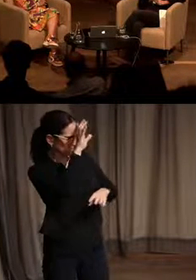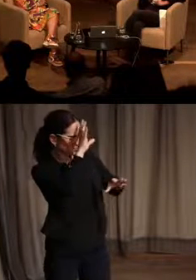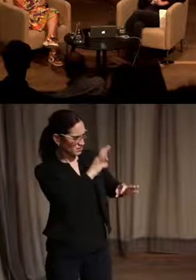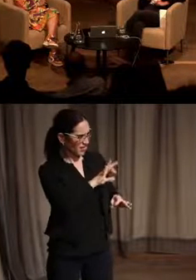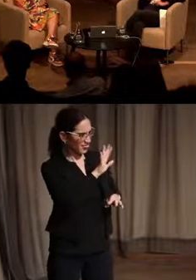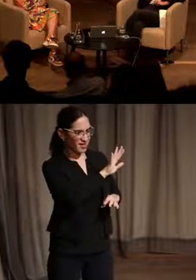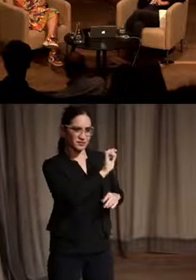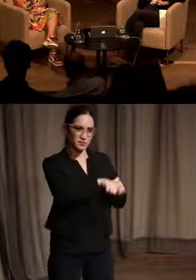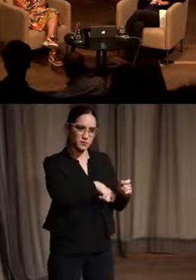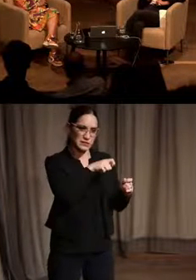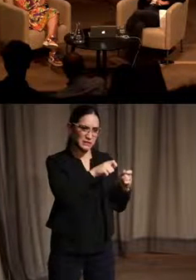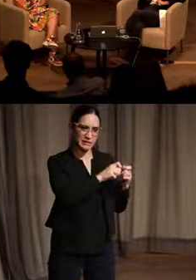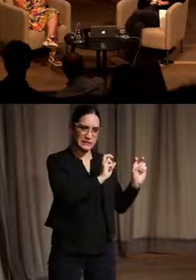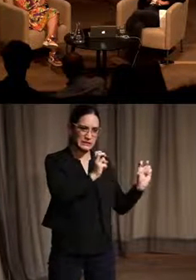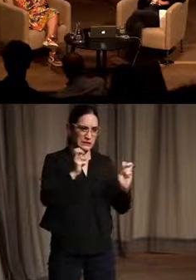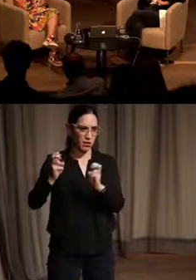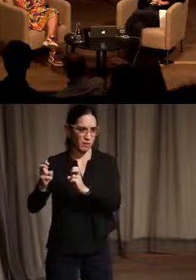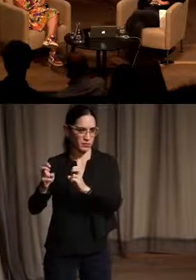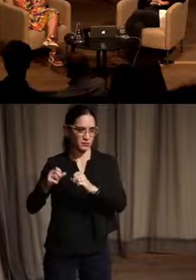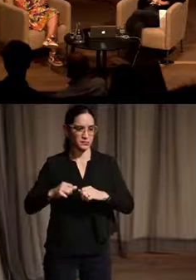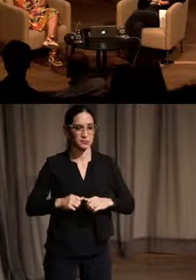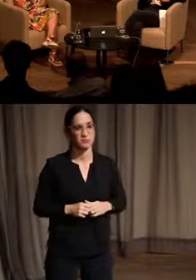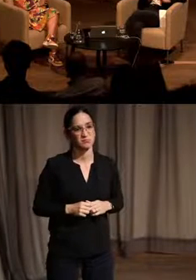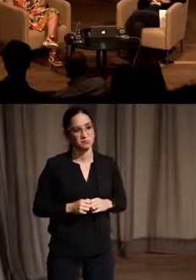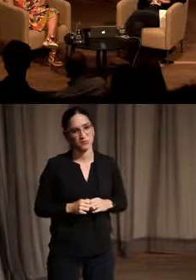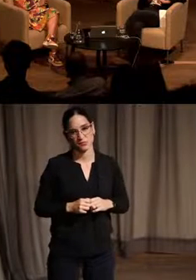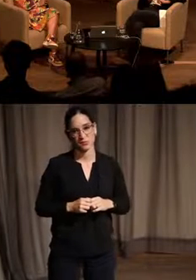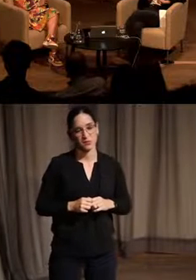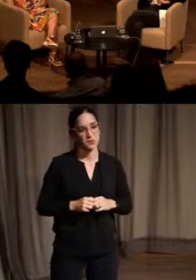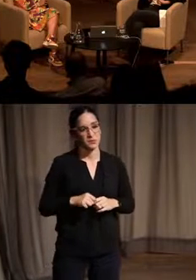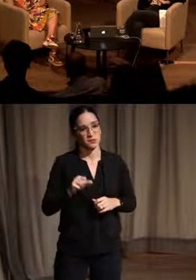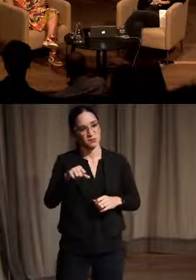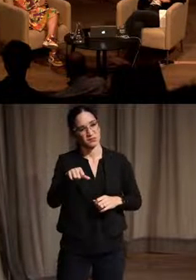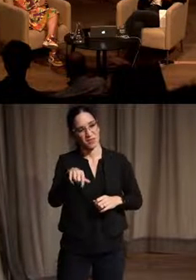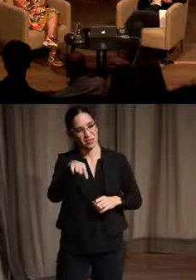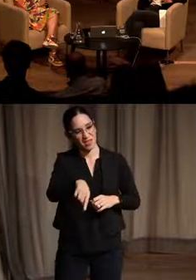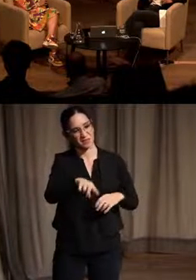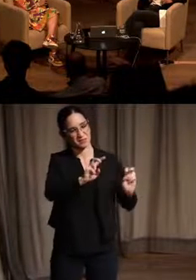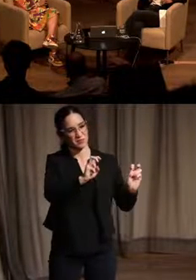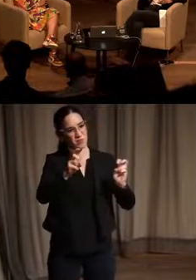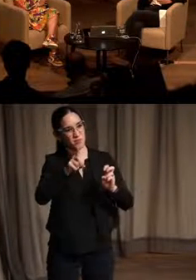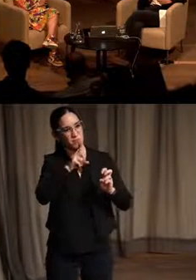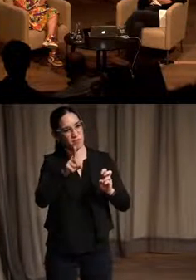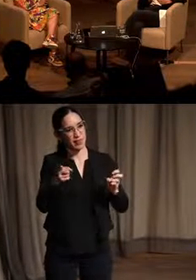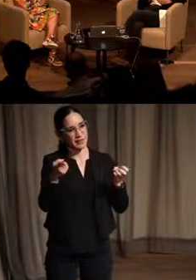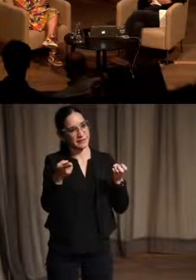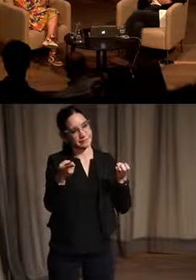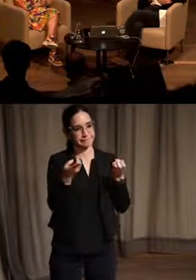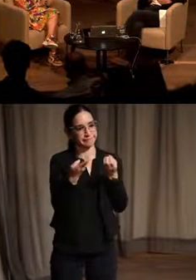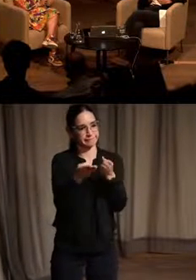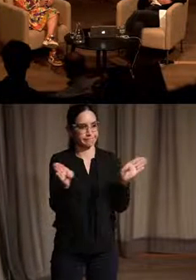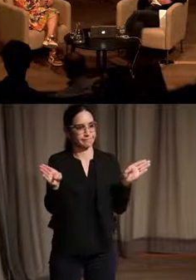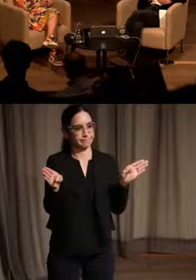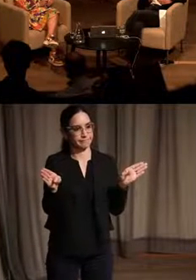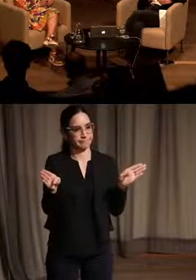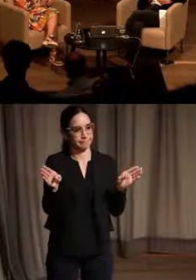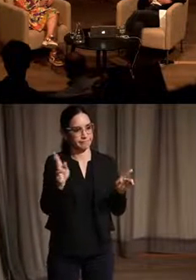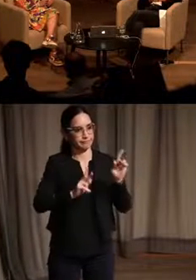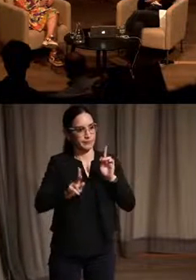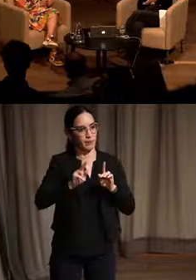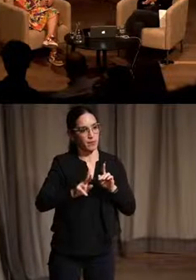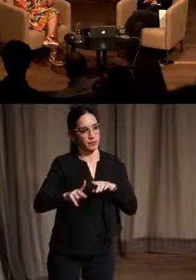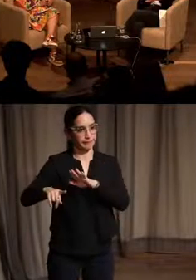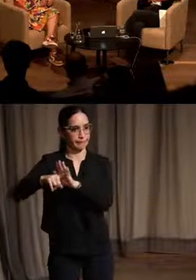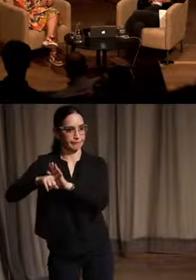Yes, it's a very divisive issue, and we are operating in a binary where most people are on one side of this issue or the other. And when I